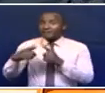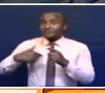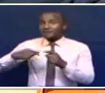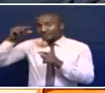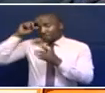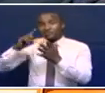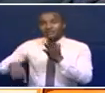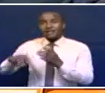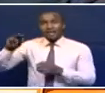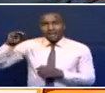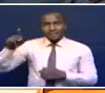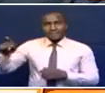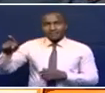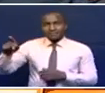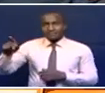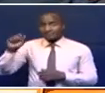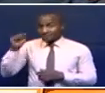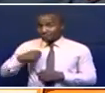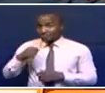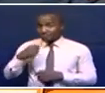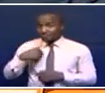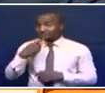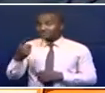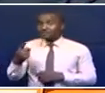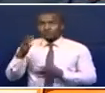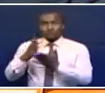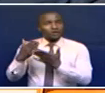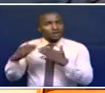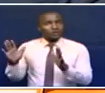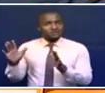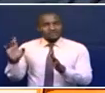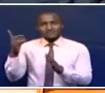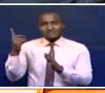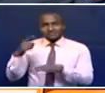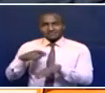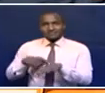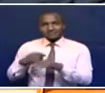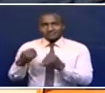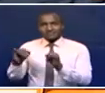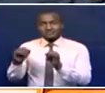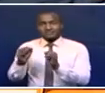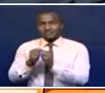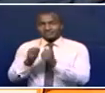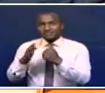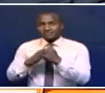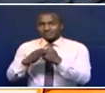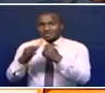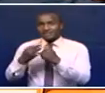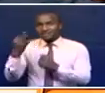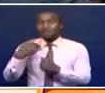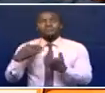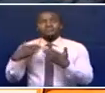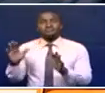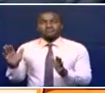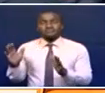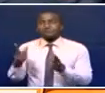as member of my constituency, and I must remind readers, I actually lost when I first tried in 1983. Mm-hmm. I lost.